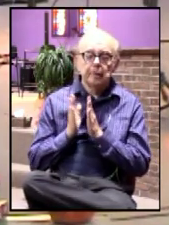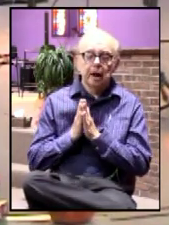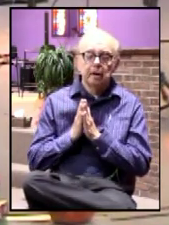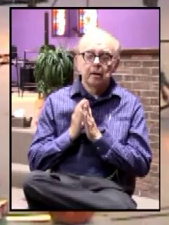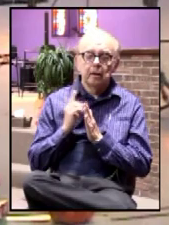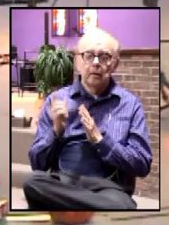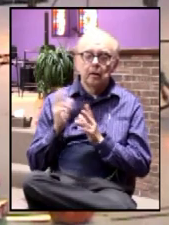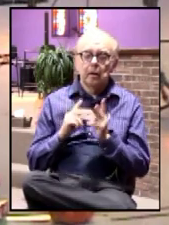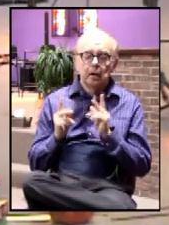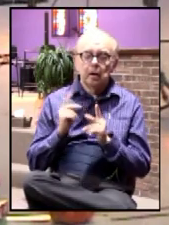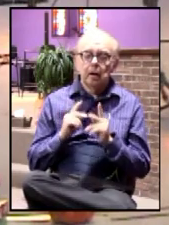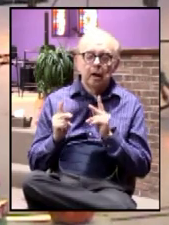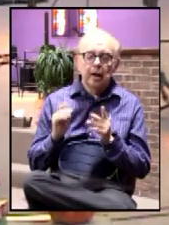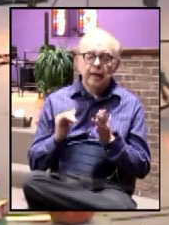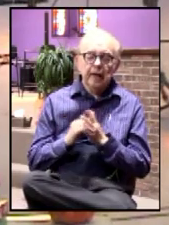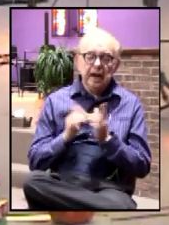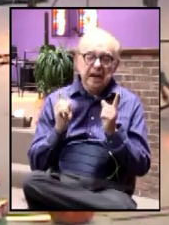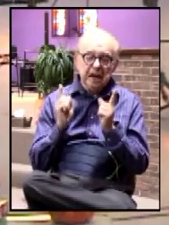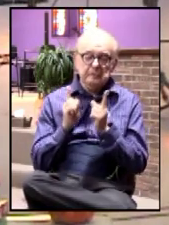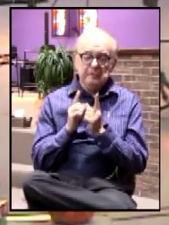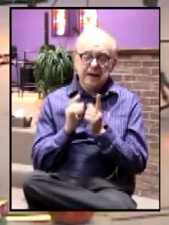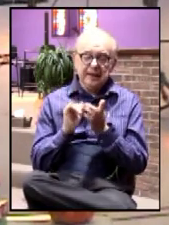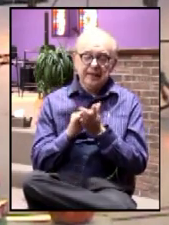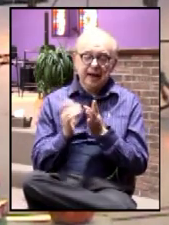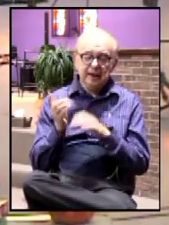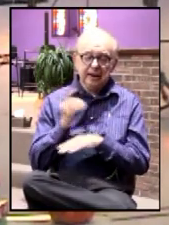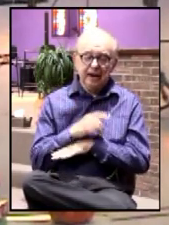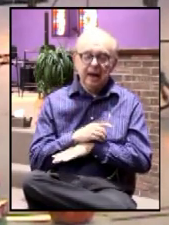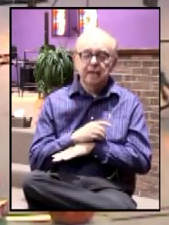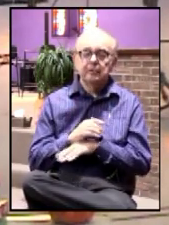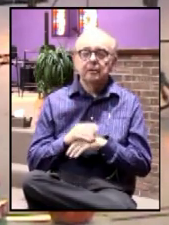praying for the people that he had came in contact with.